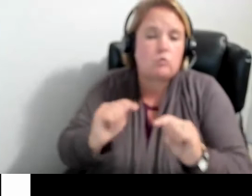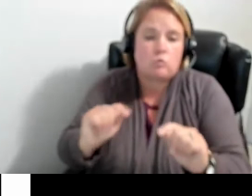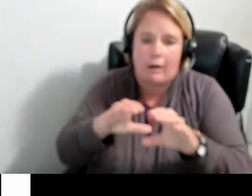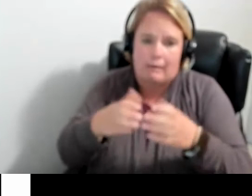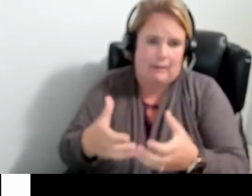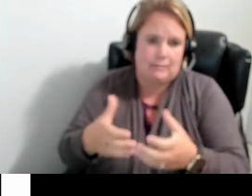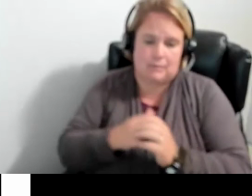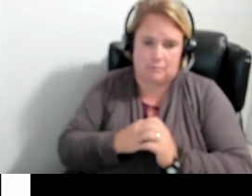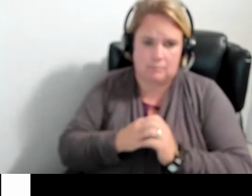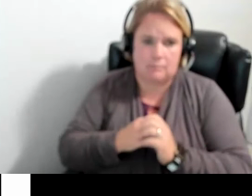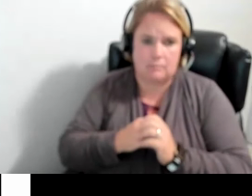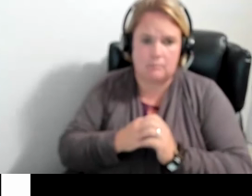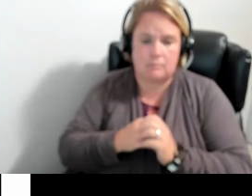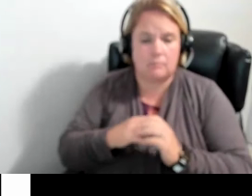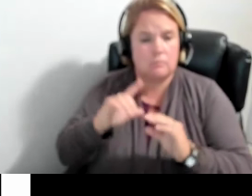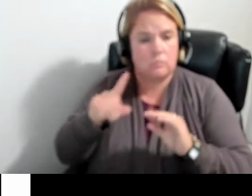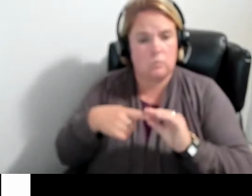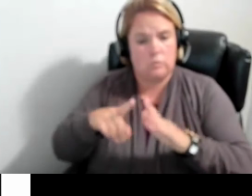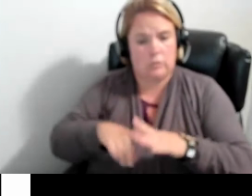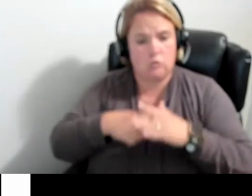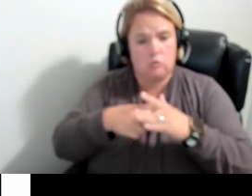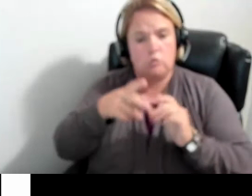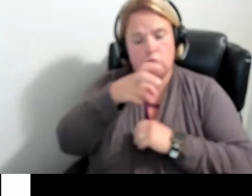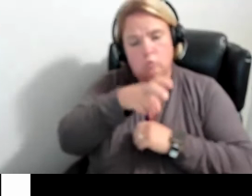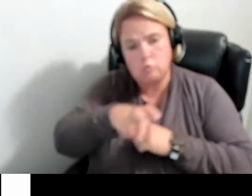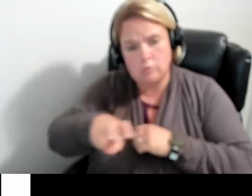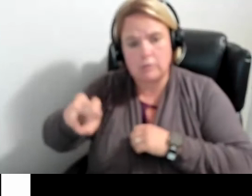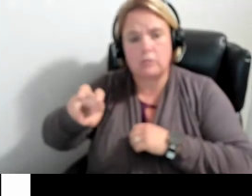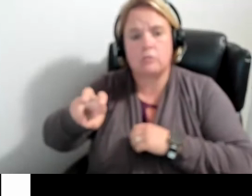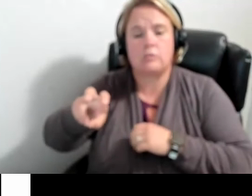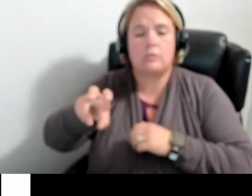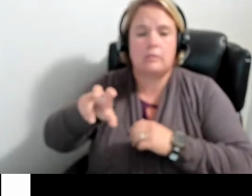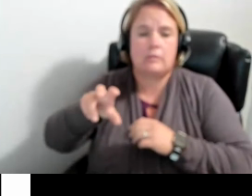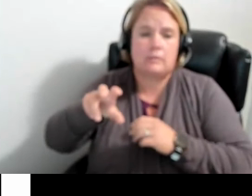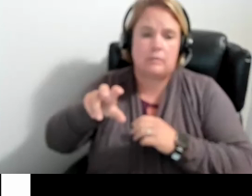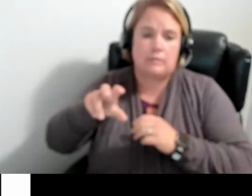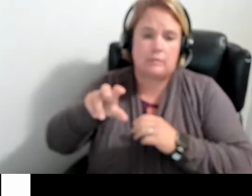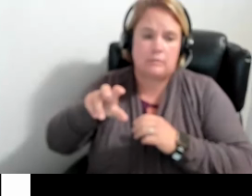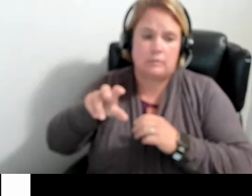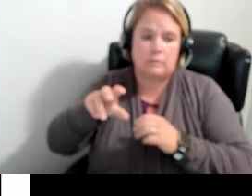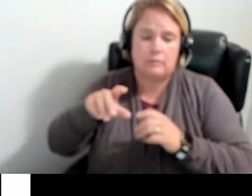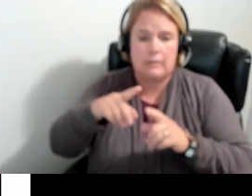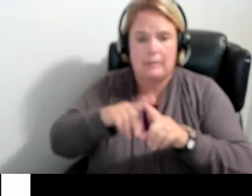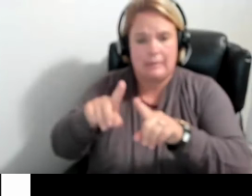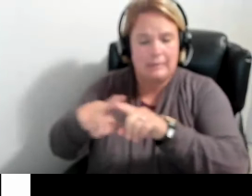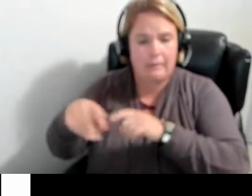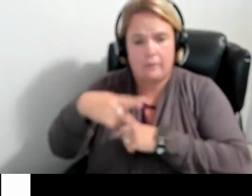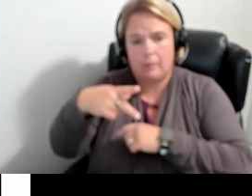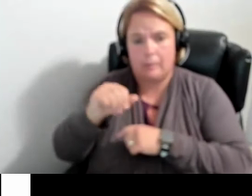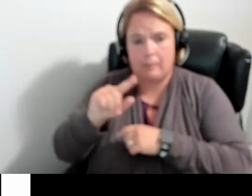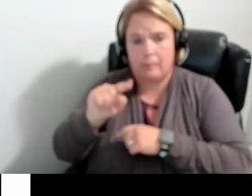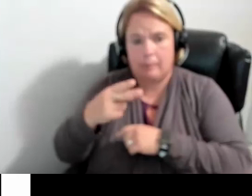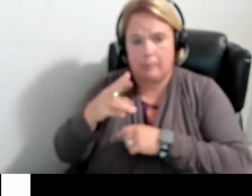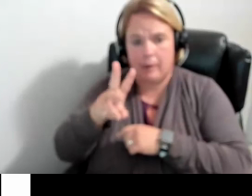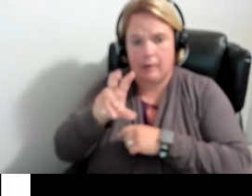When our students do start transitioning and they finish up our EMLS sequence, or they're taking some of the other pathway classes that we do, we